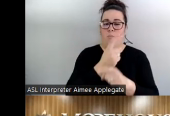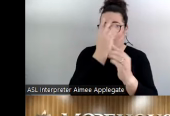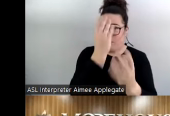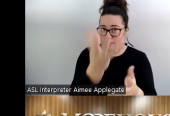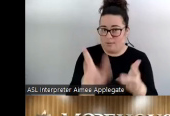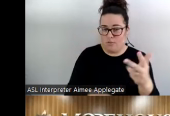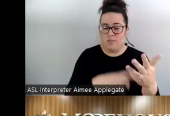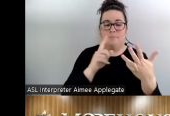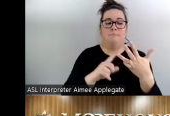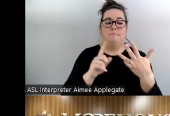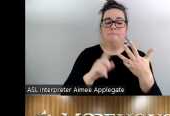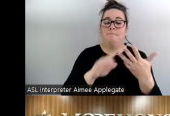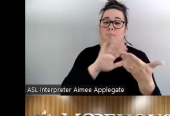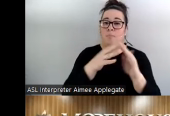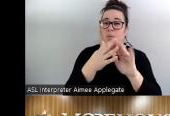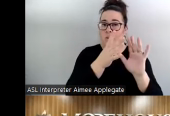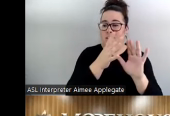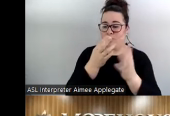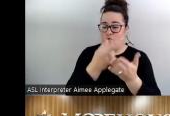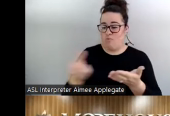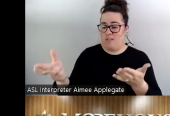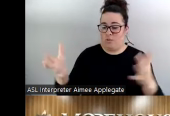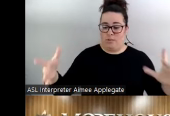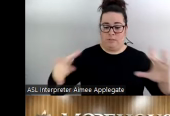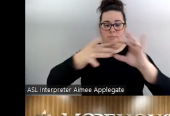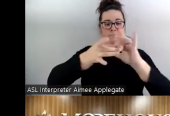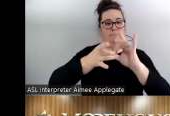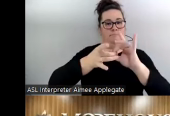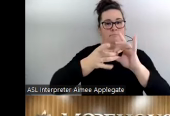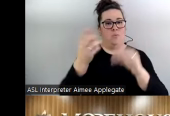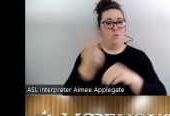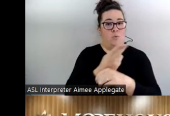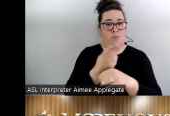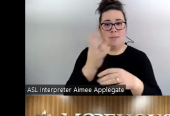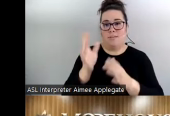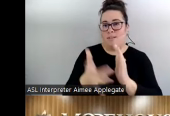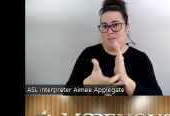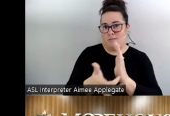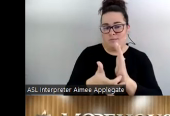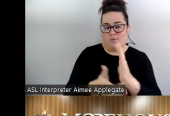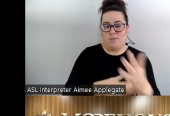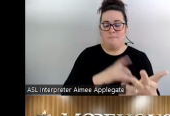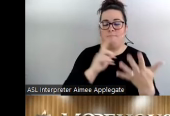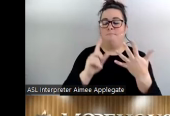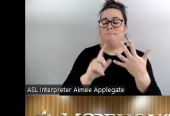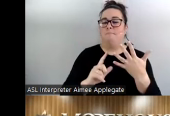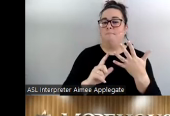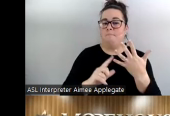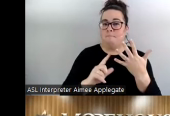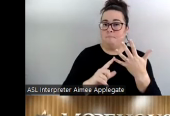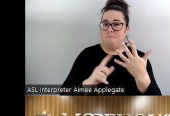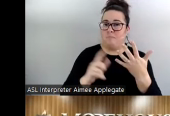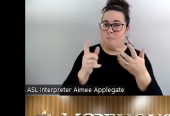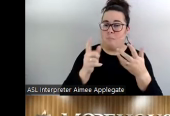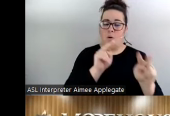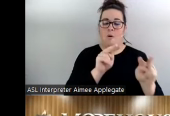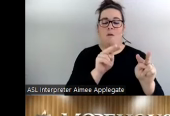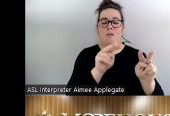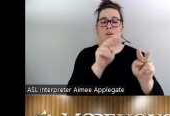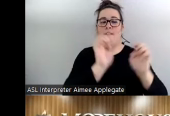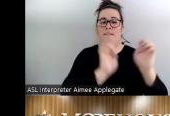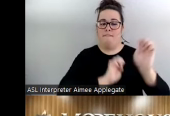link communities to resources with technology, to monitor and evaluate, and have